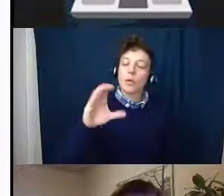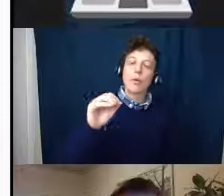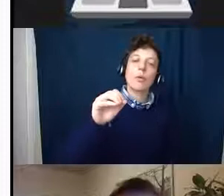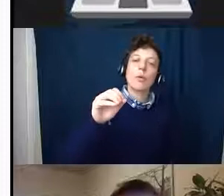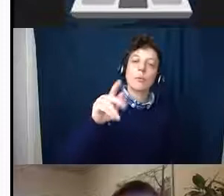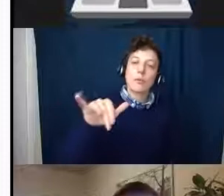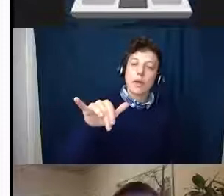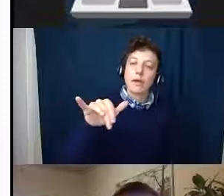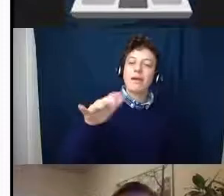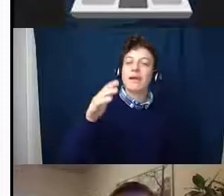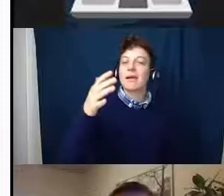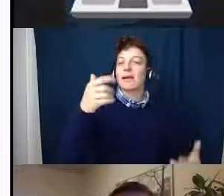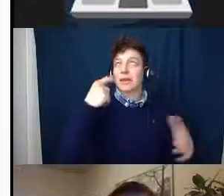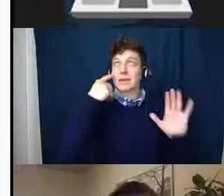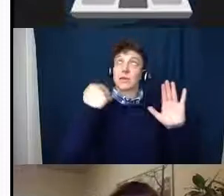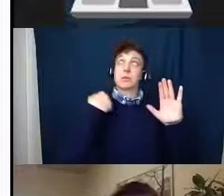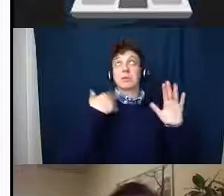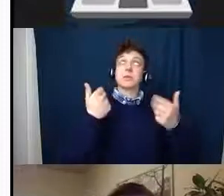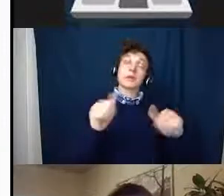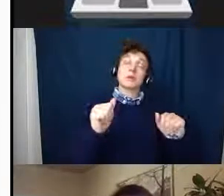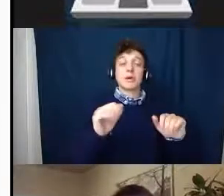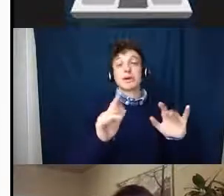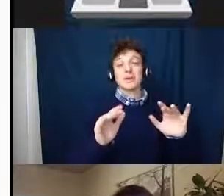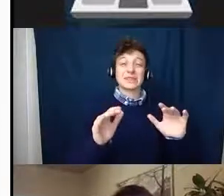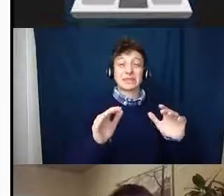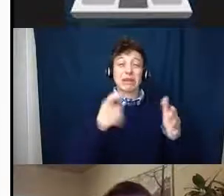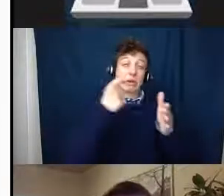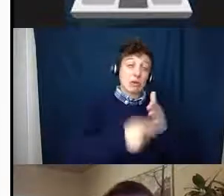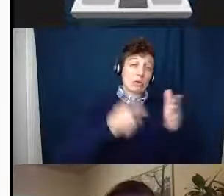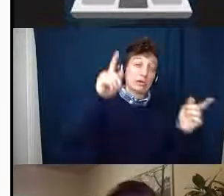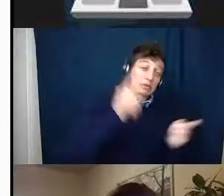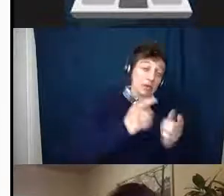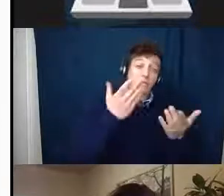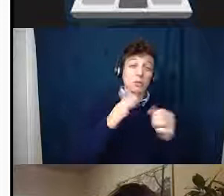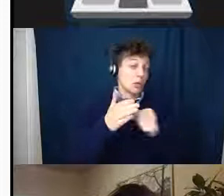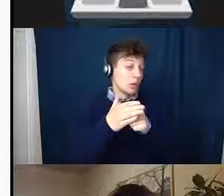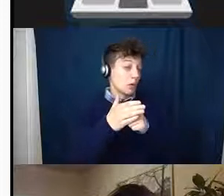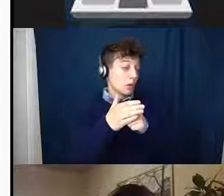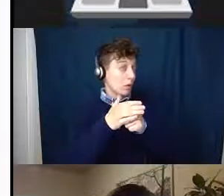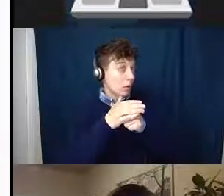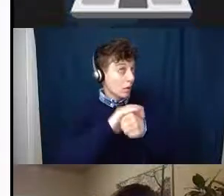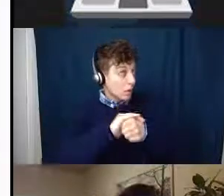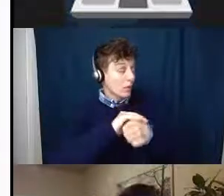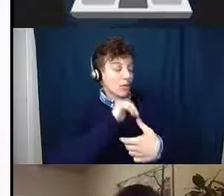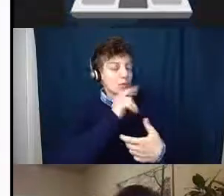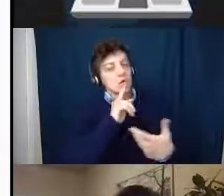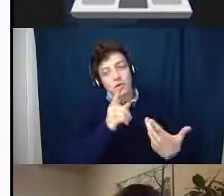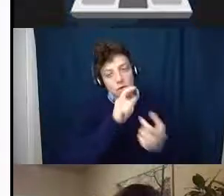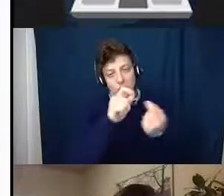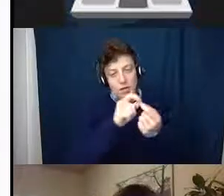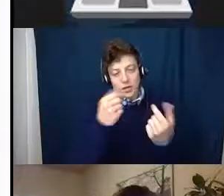I think there's some recent efforts to kind of bring those costs down or have those covered. I'm not totally sure on those details. Just a couple of days ago, I think that came